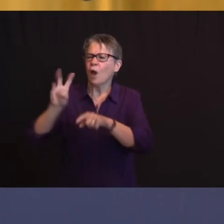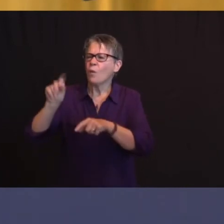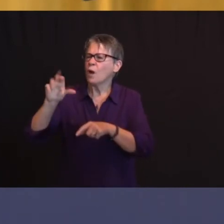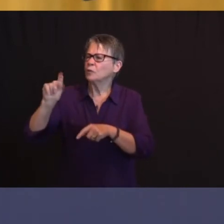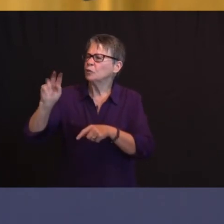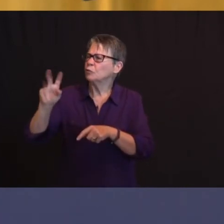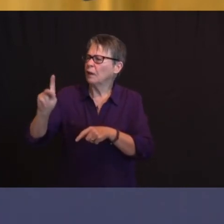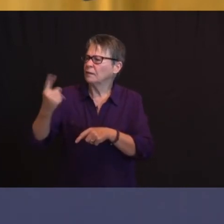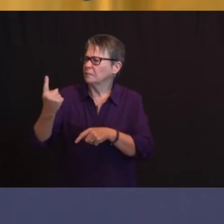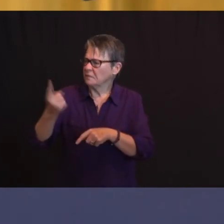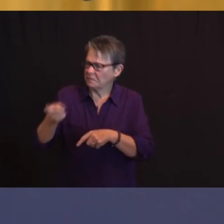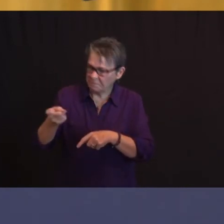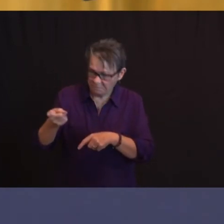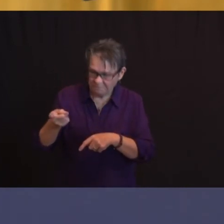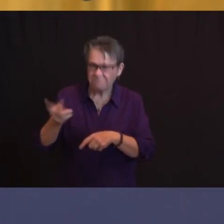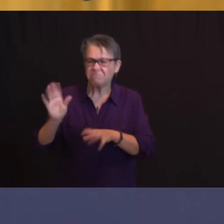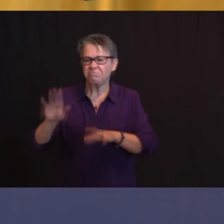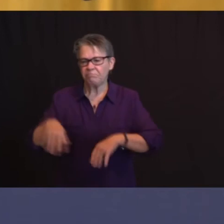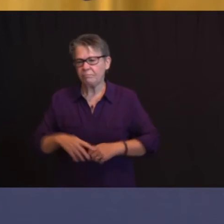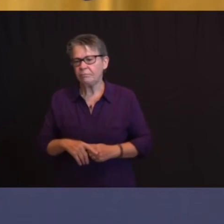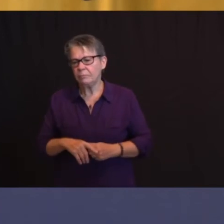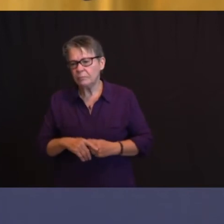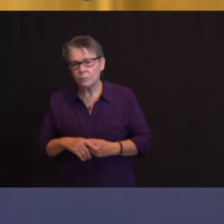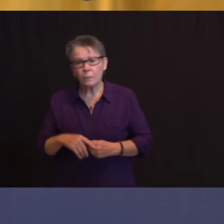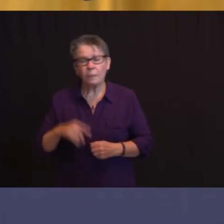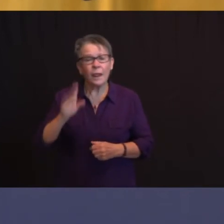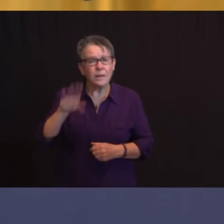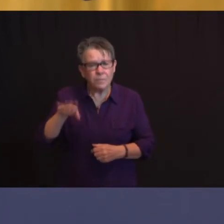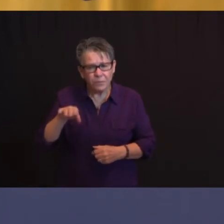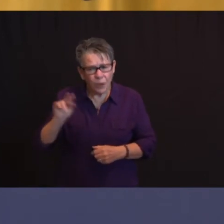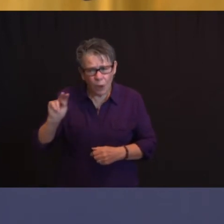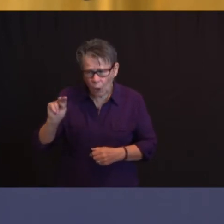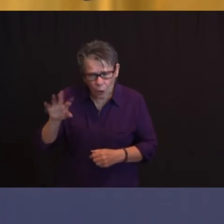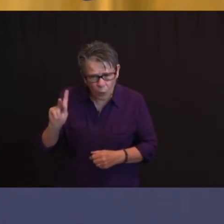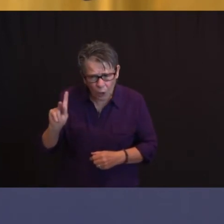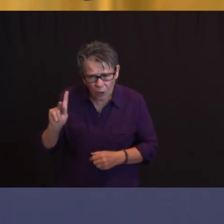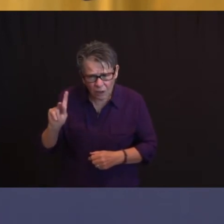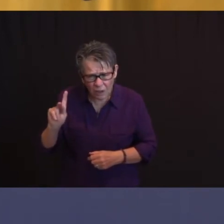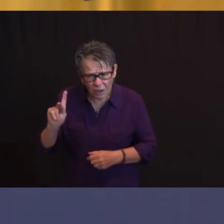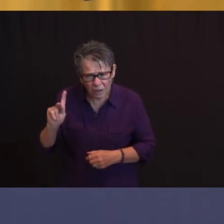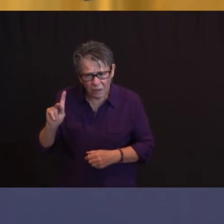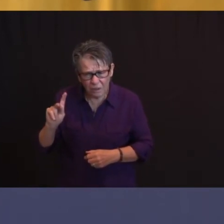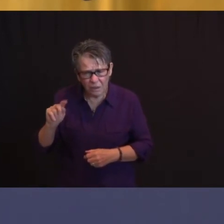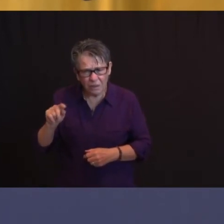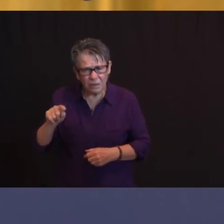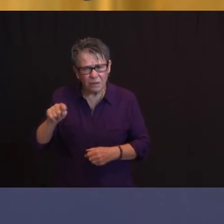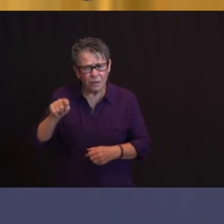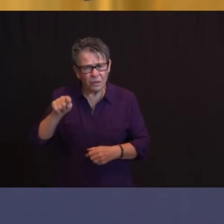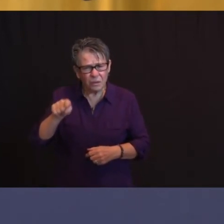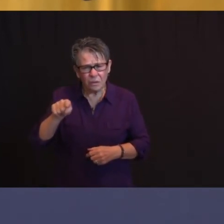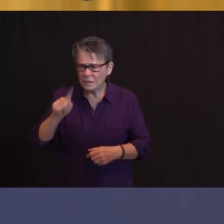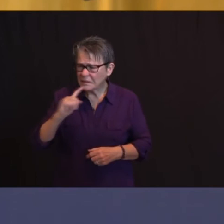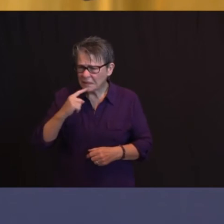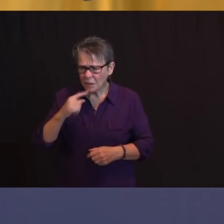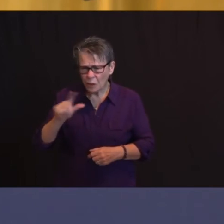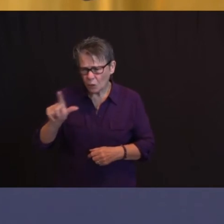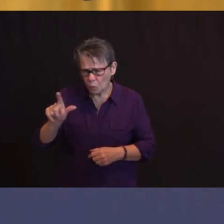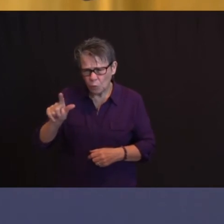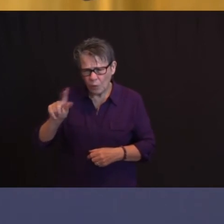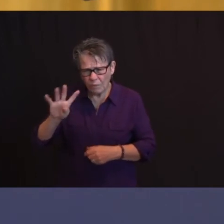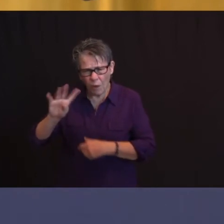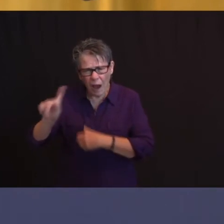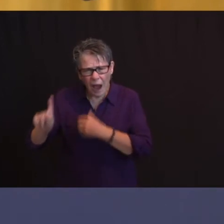stop the COVID surge. Would you allow this, possibly, and if so, why? A lot of people are saying, you know, what's